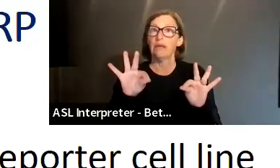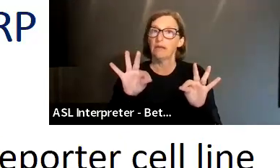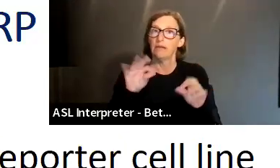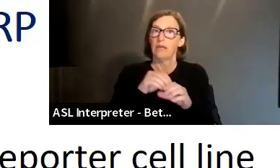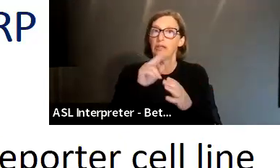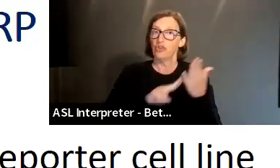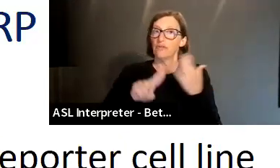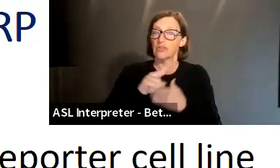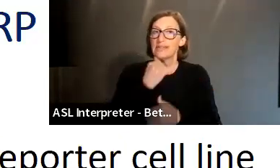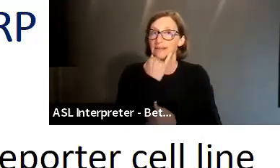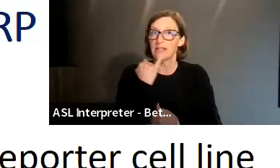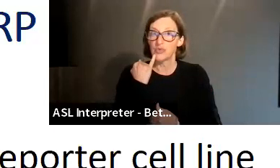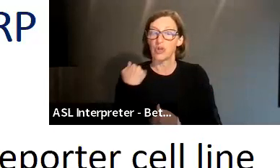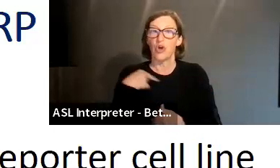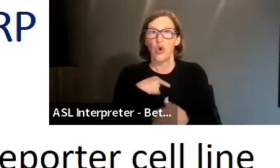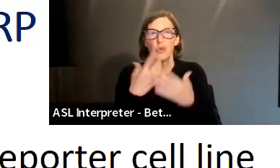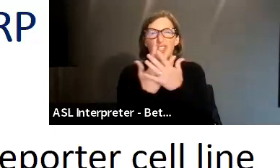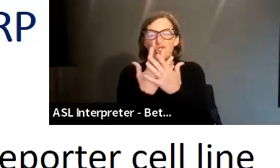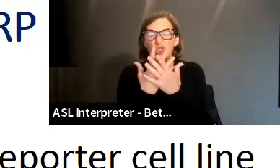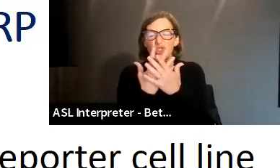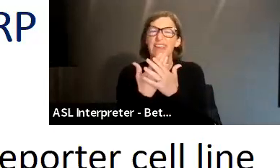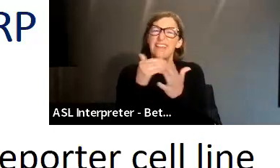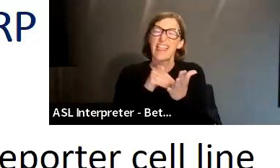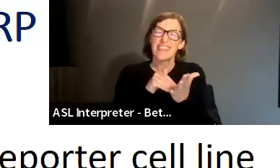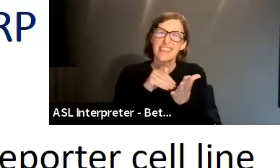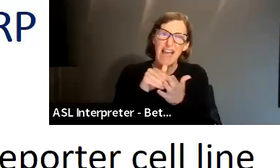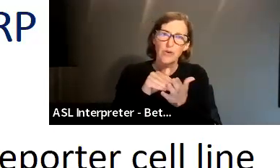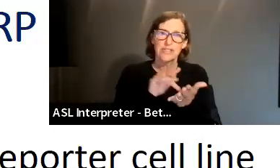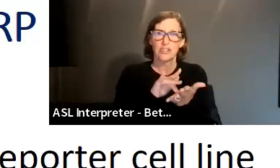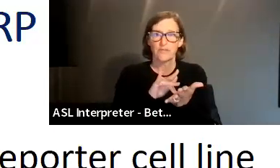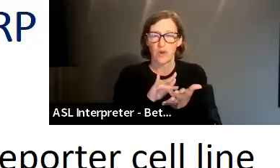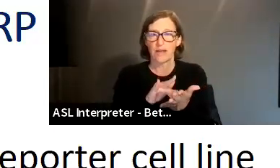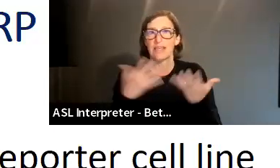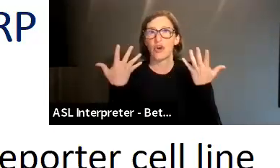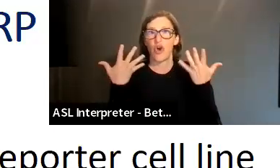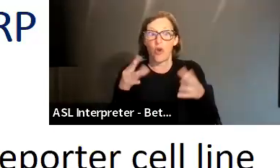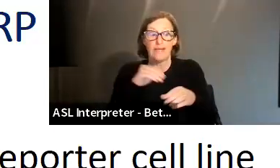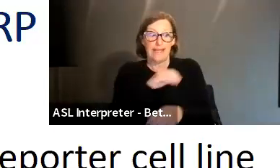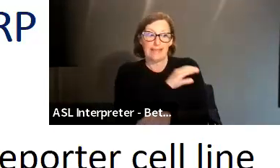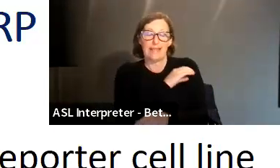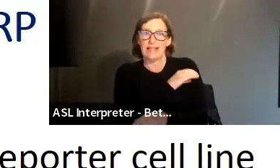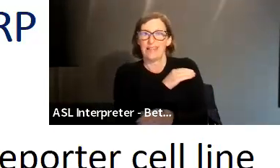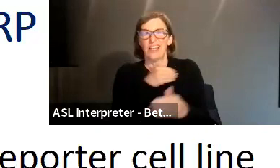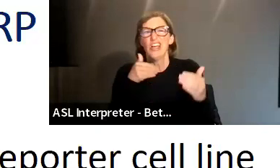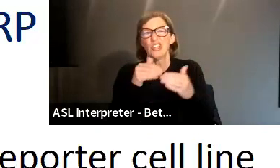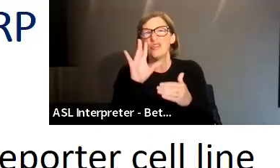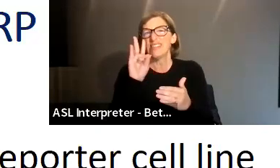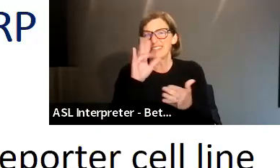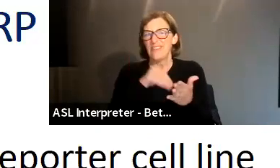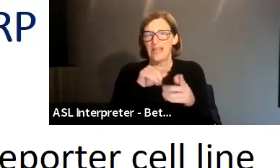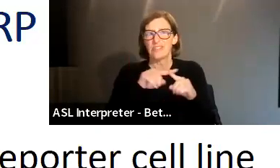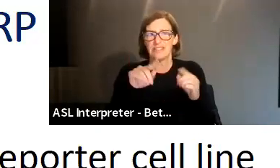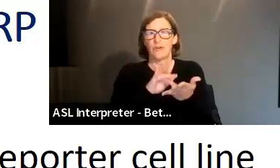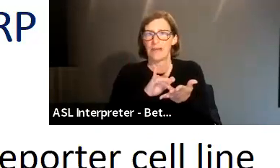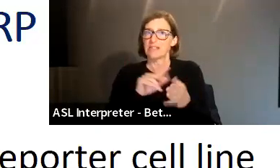enabled us to screen thousands of molecules, thousands of drugs that are already in the clinic, nearly 7,000 drugs. And using